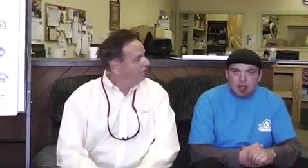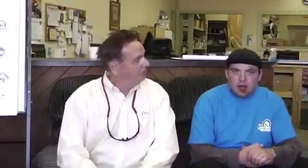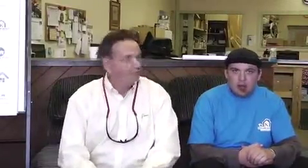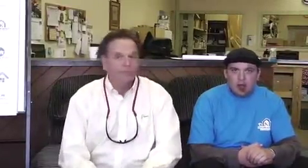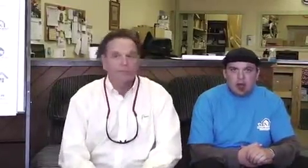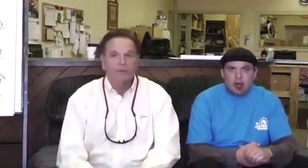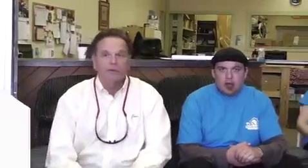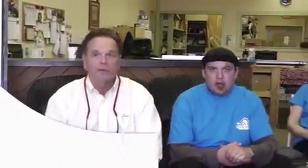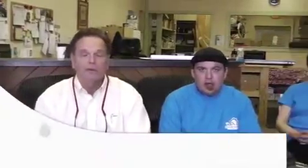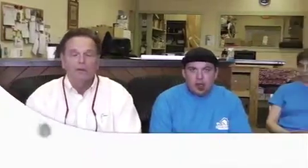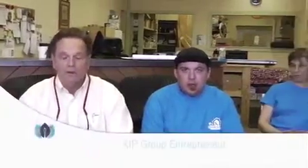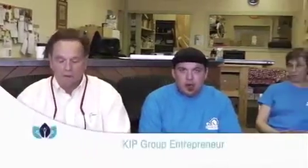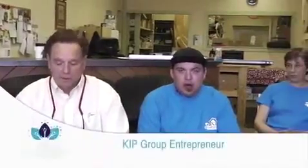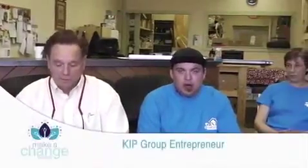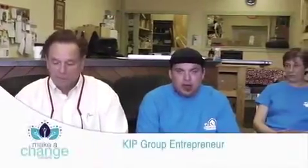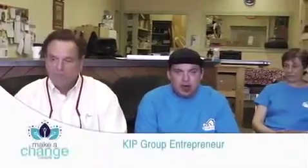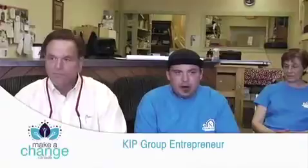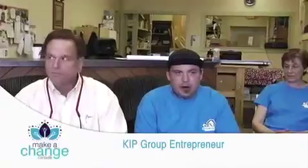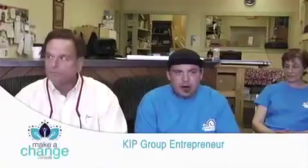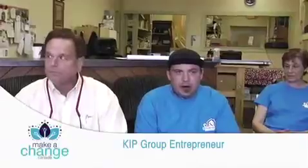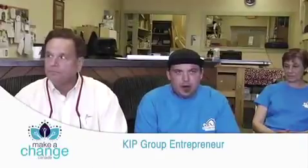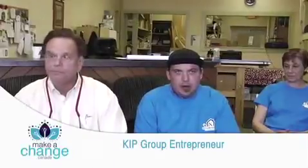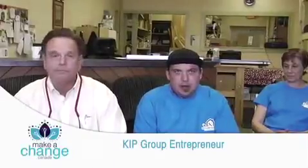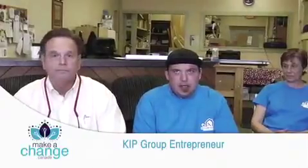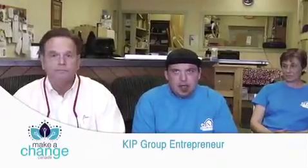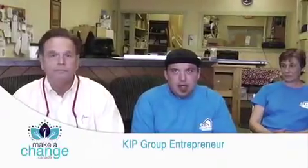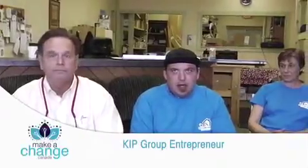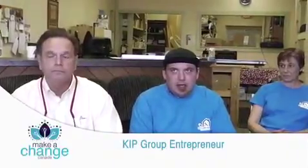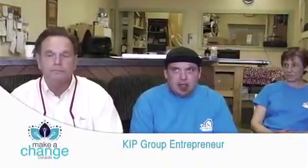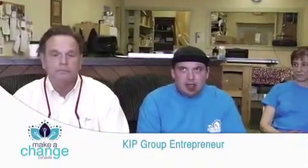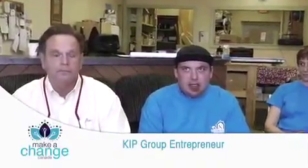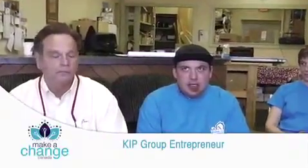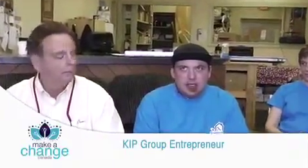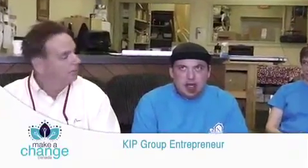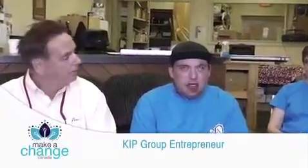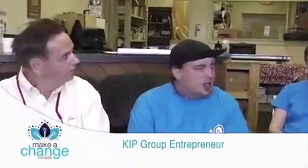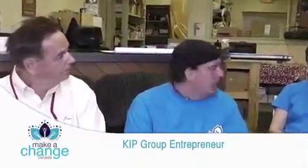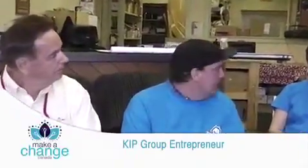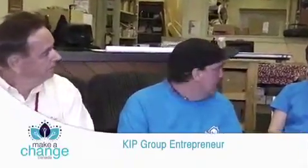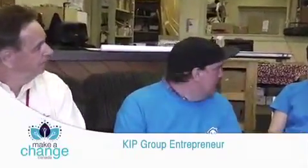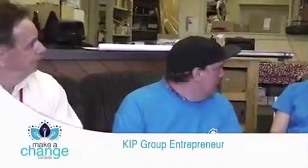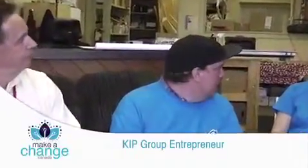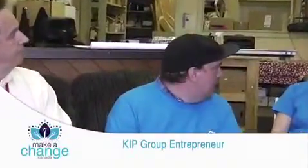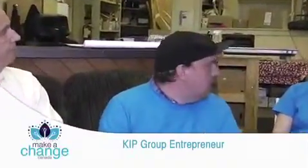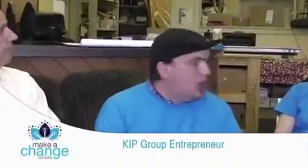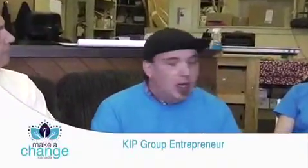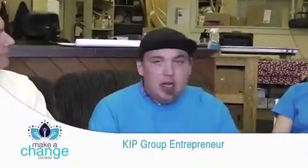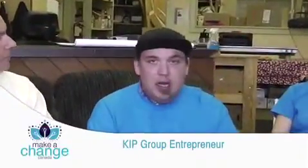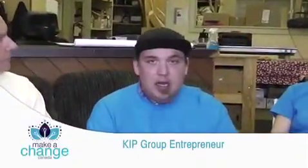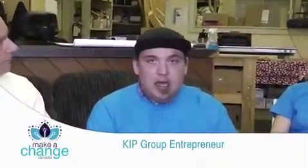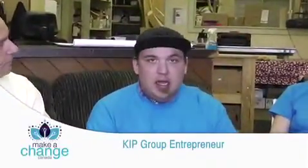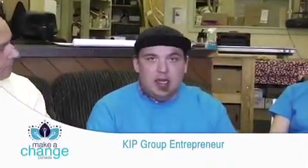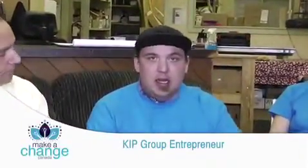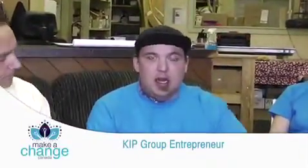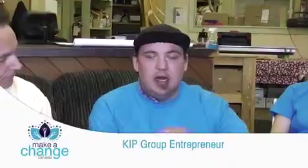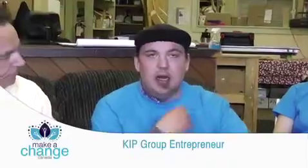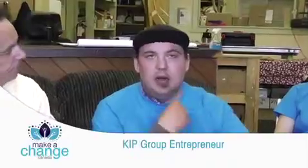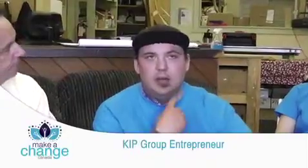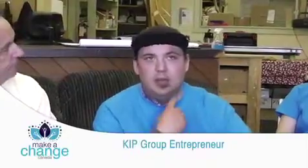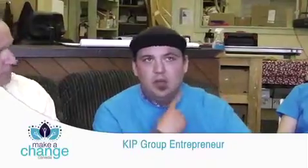Outlet. Well, we worked for about since August last year with it. And